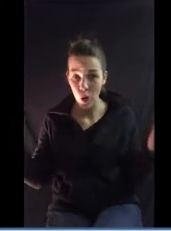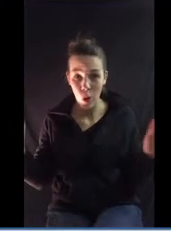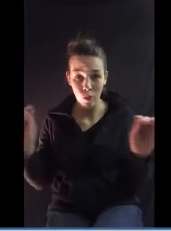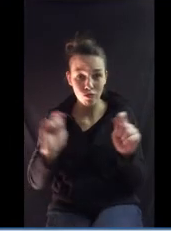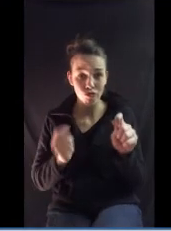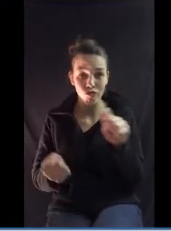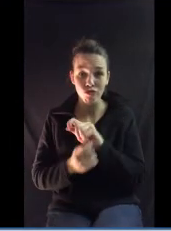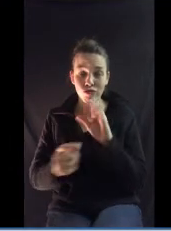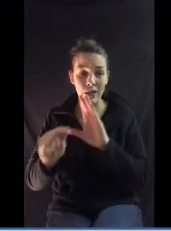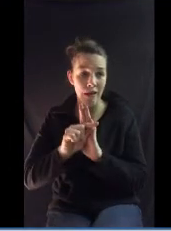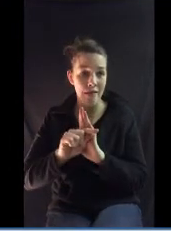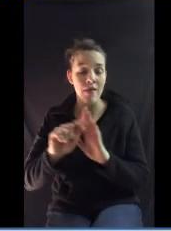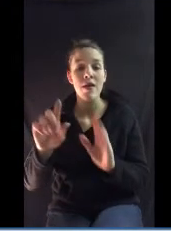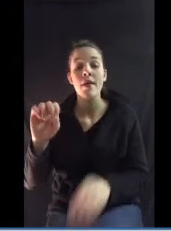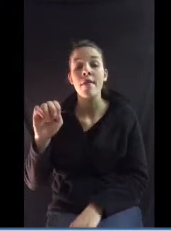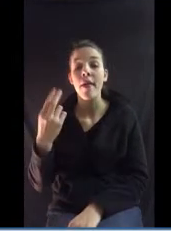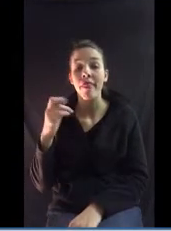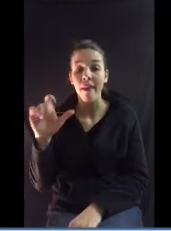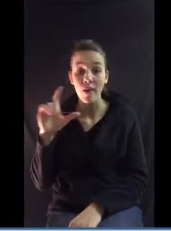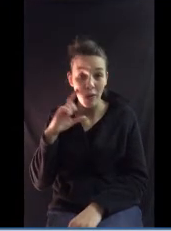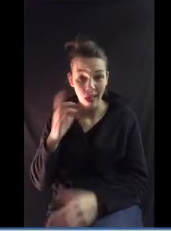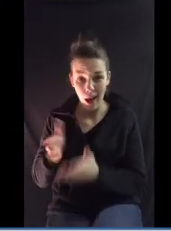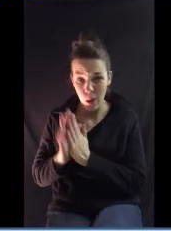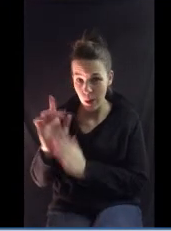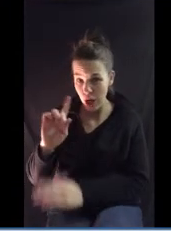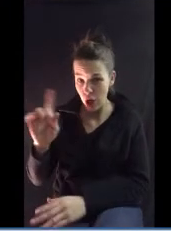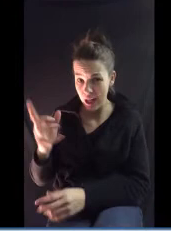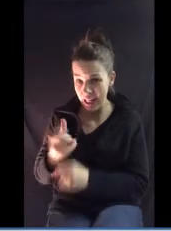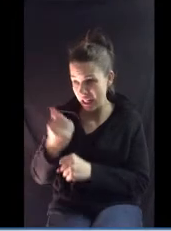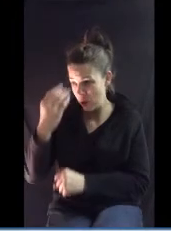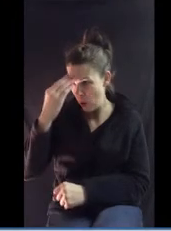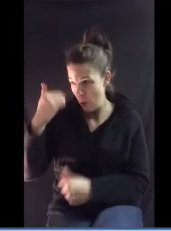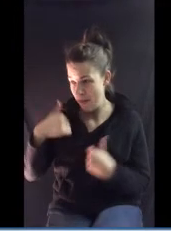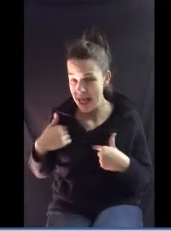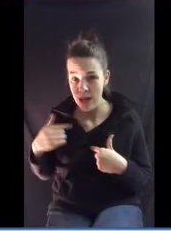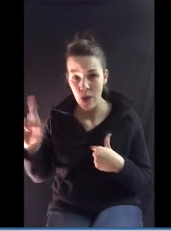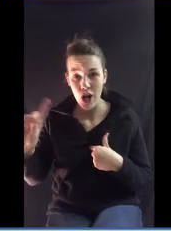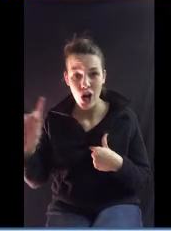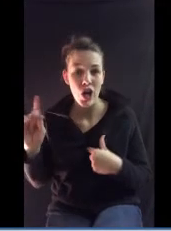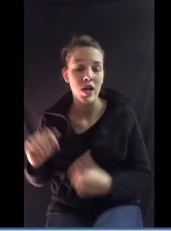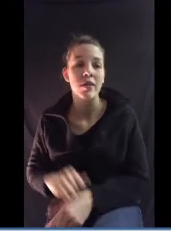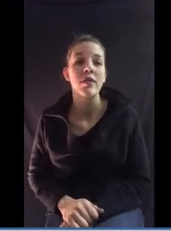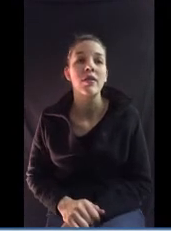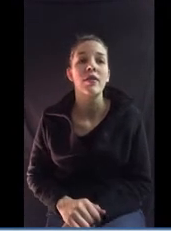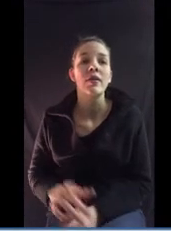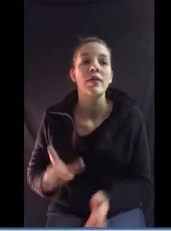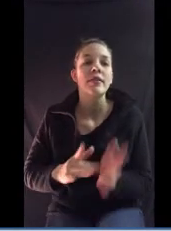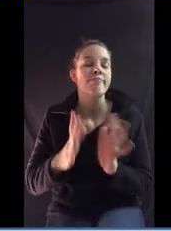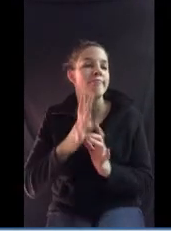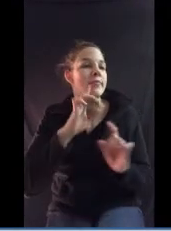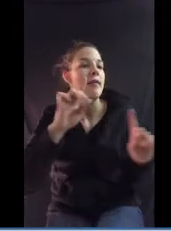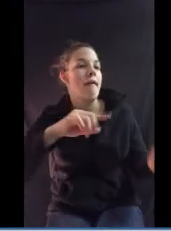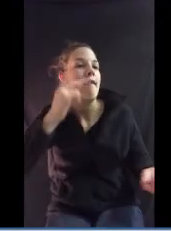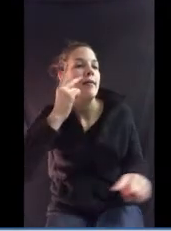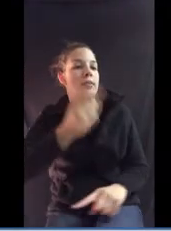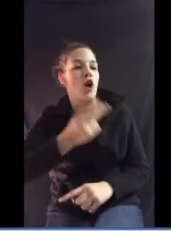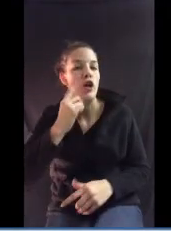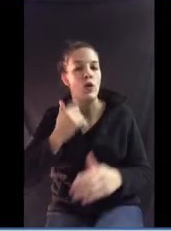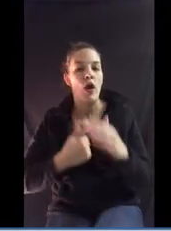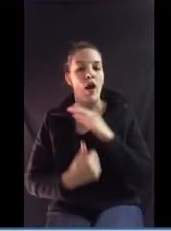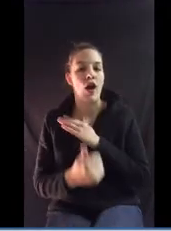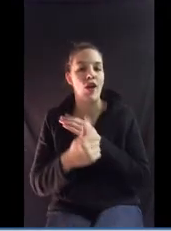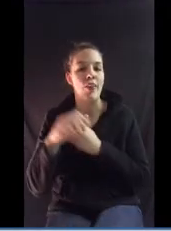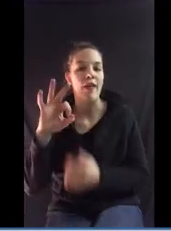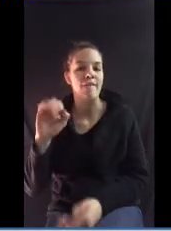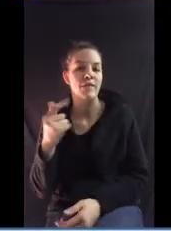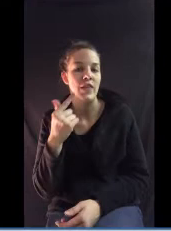there is no deceit." Nathanael asked him, "Where did you get to know me?" And Jesus